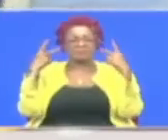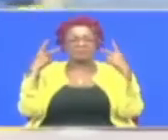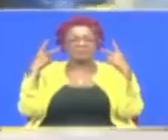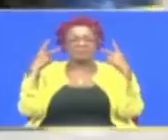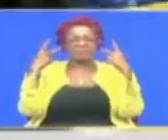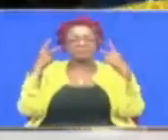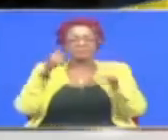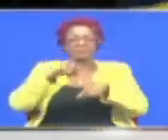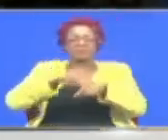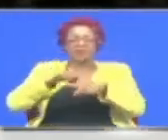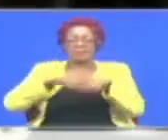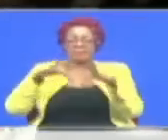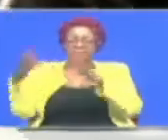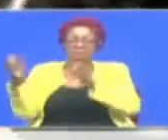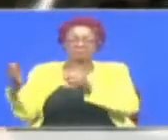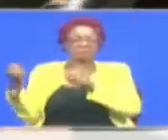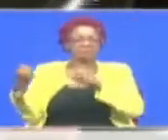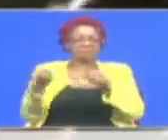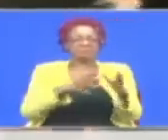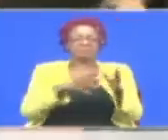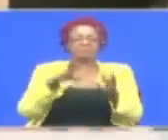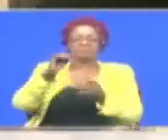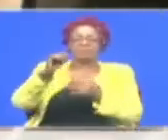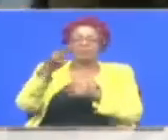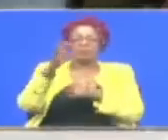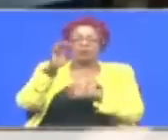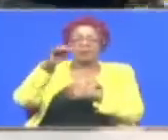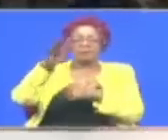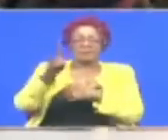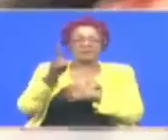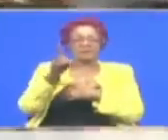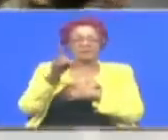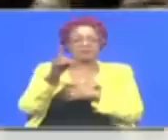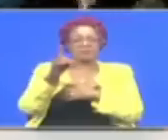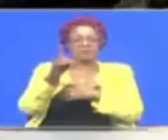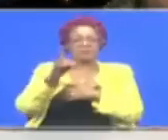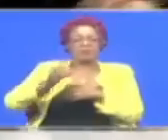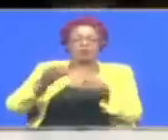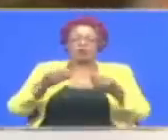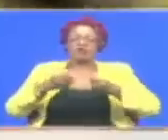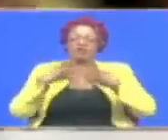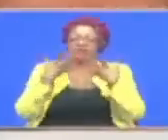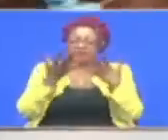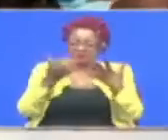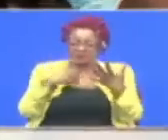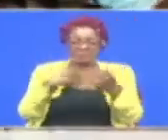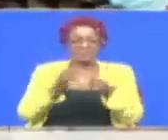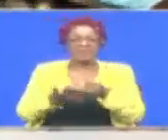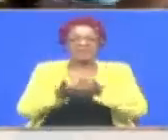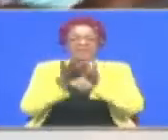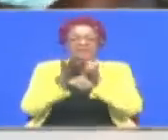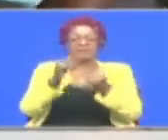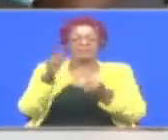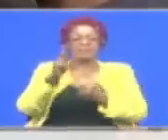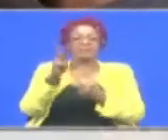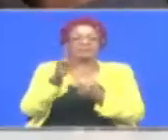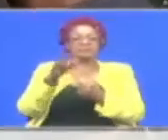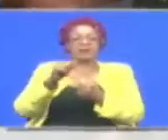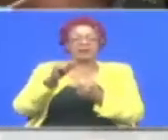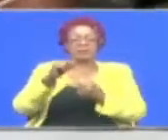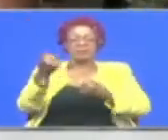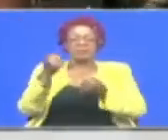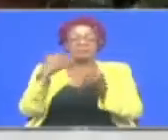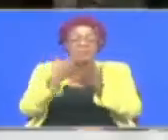Upon their recapture, convict Mohamed Abdi Abikar confessed to having been aided from Kamiti by prison